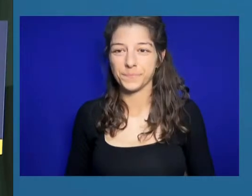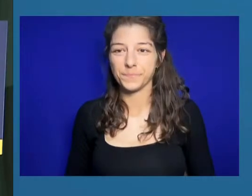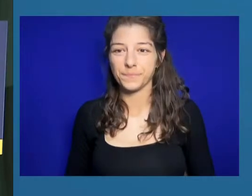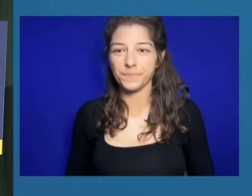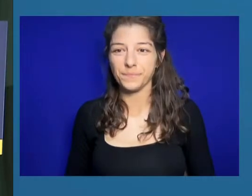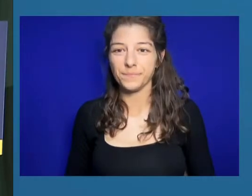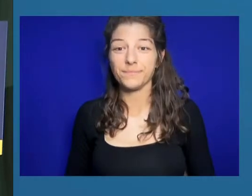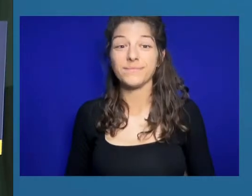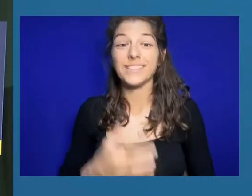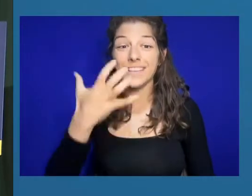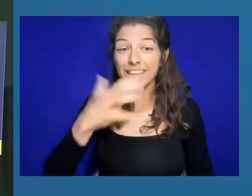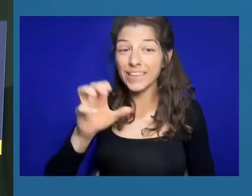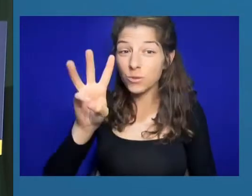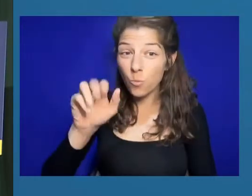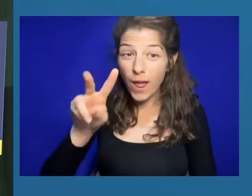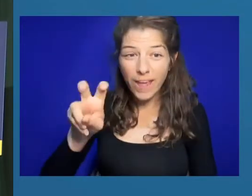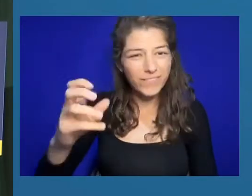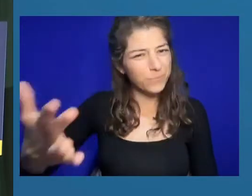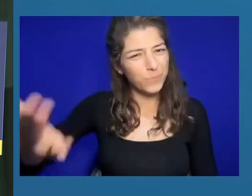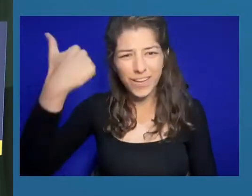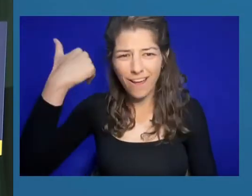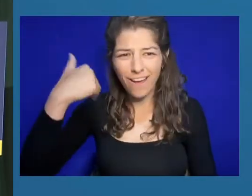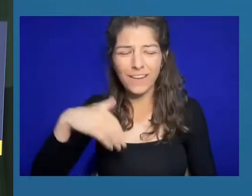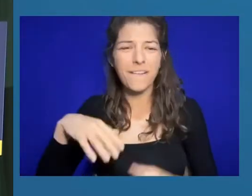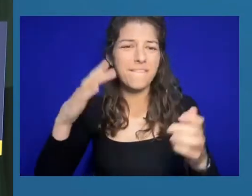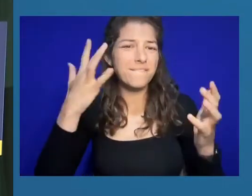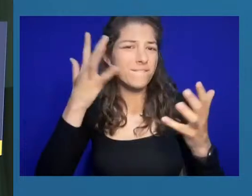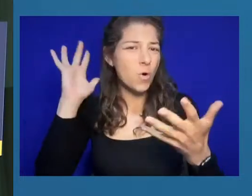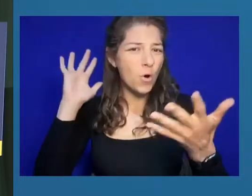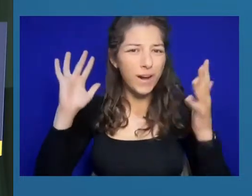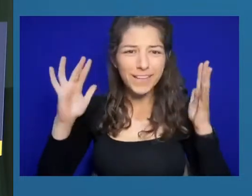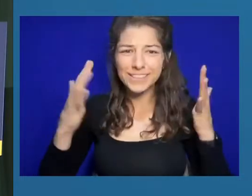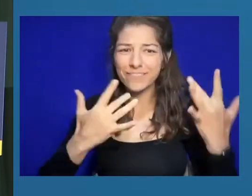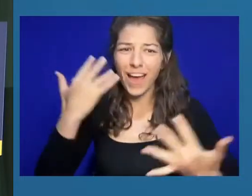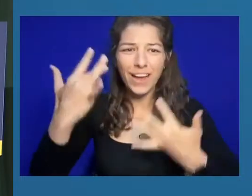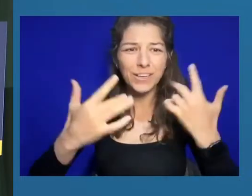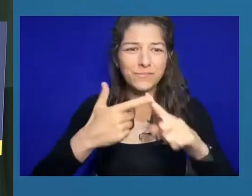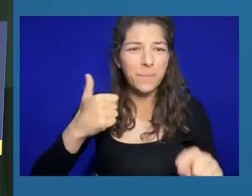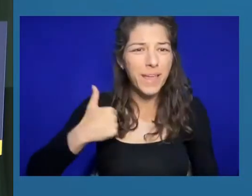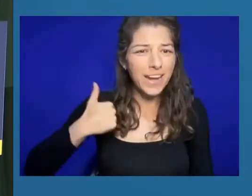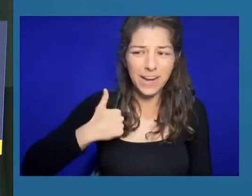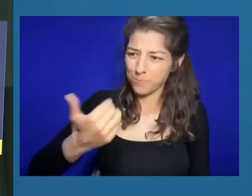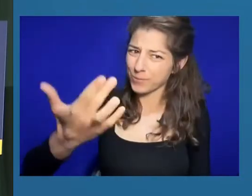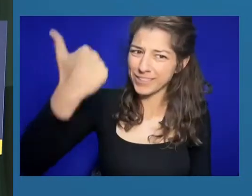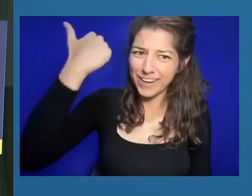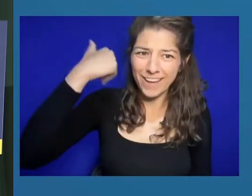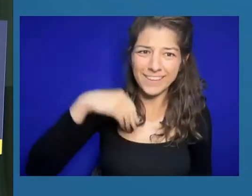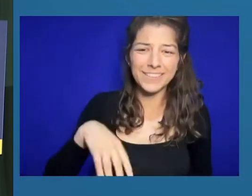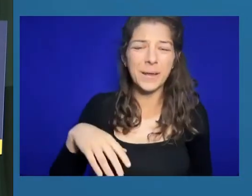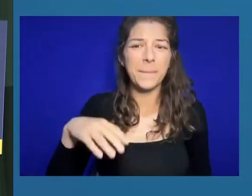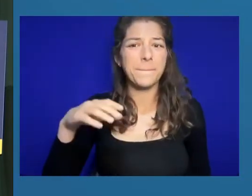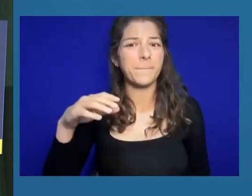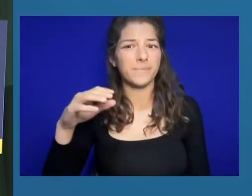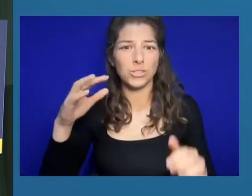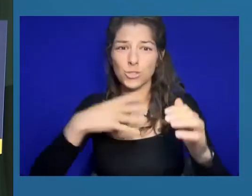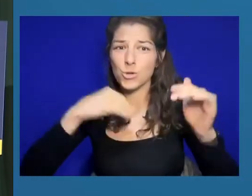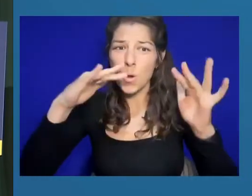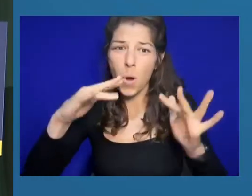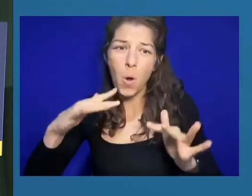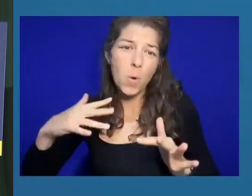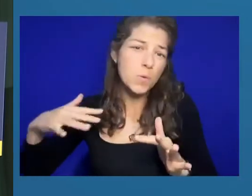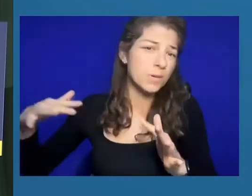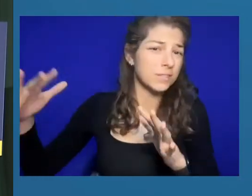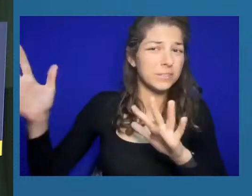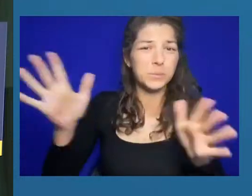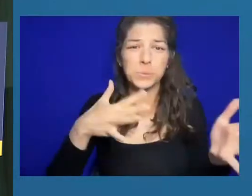Heat waves, bring it on. Forest fires from Quebec, bring it on. Blizzards, bring it on. You're tough